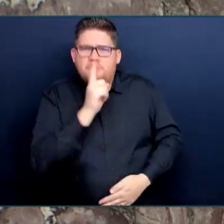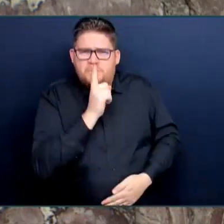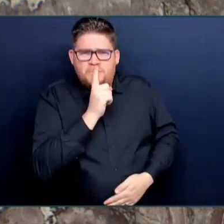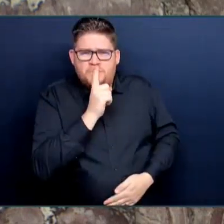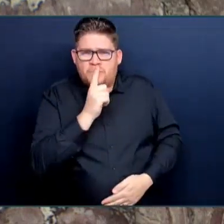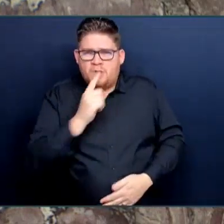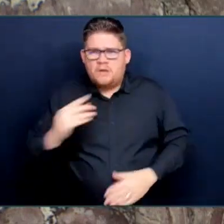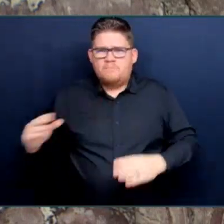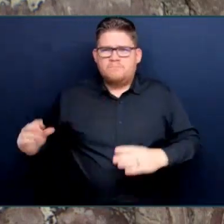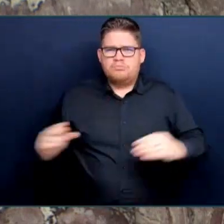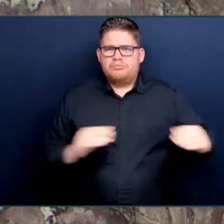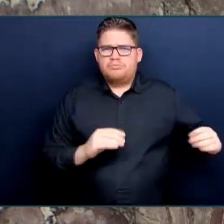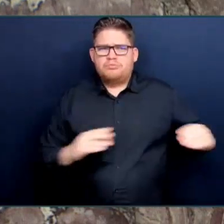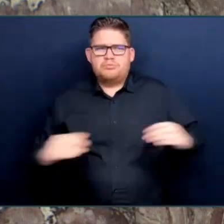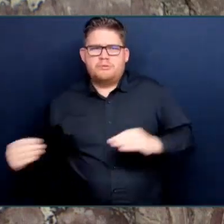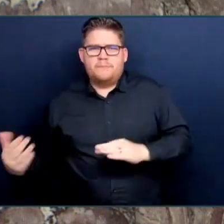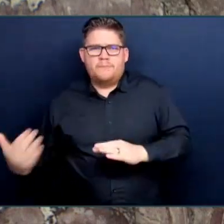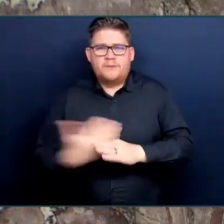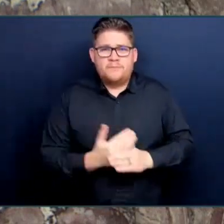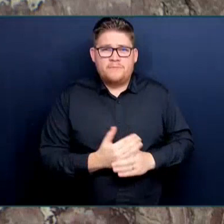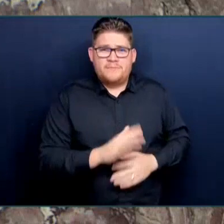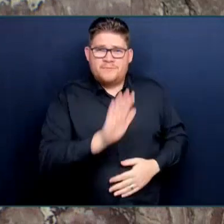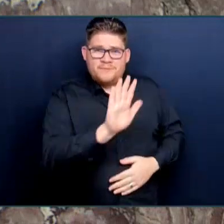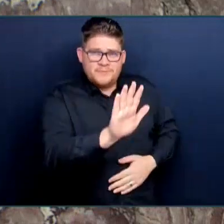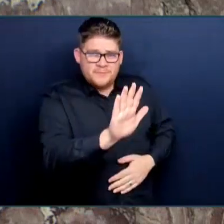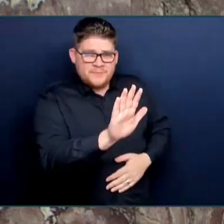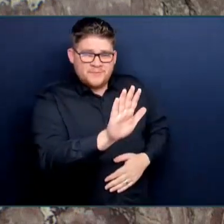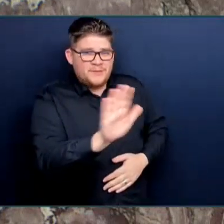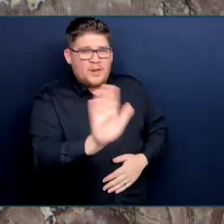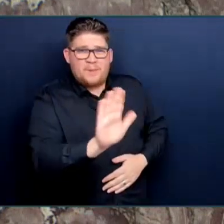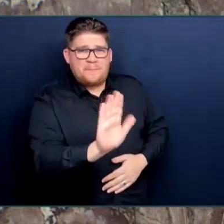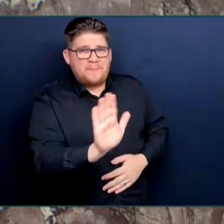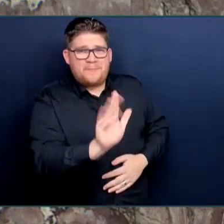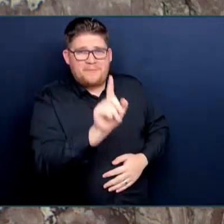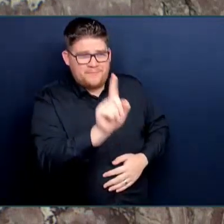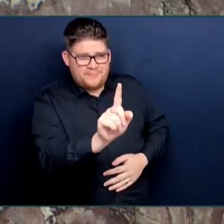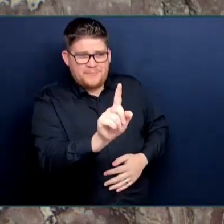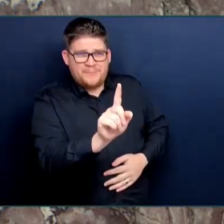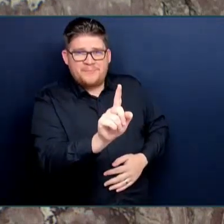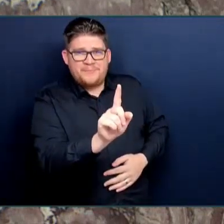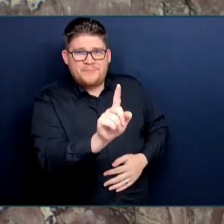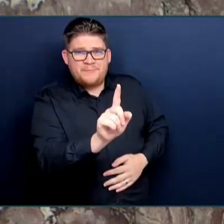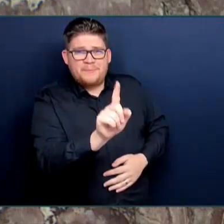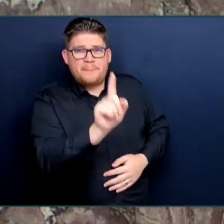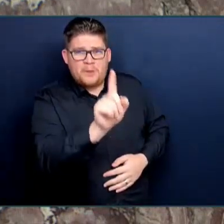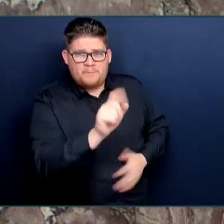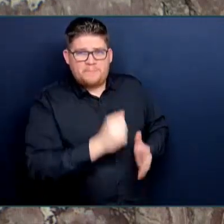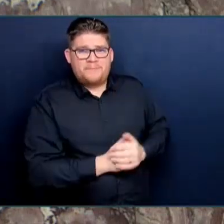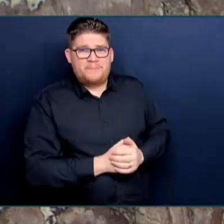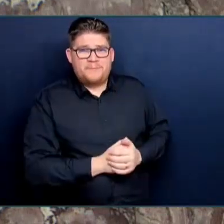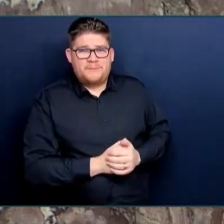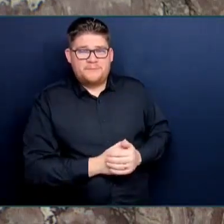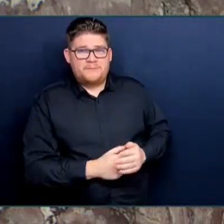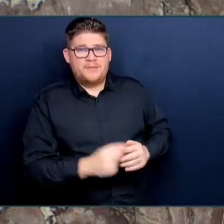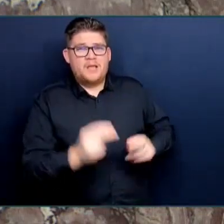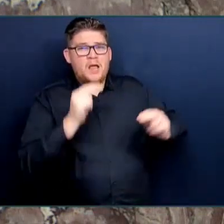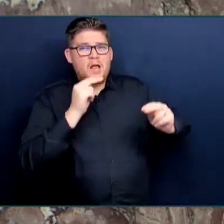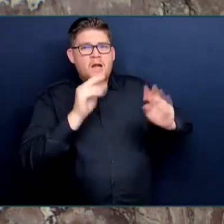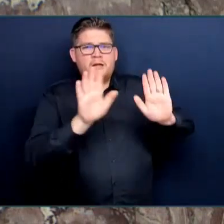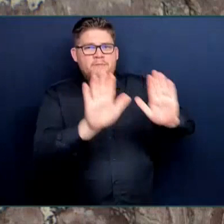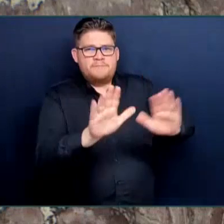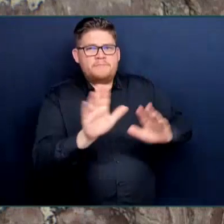Sorry. Member. And the negotiation, Honourable Speaker, I know we know what they're trying to